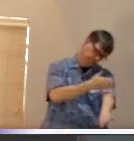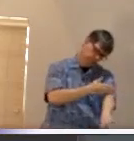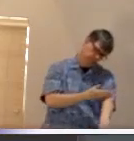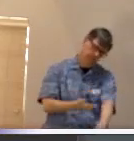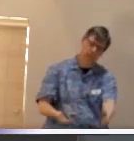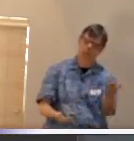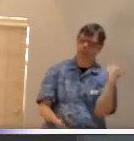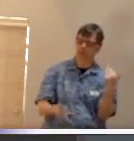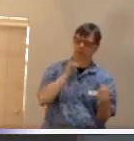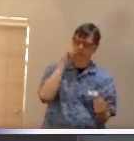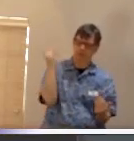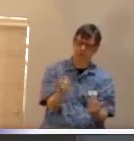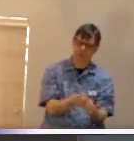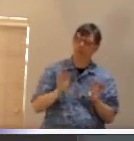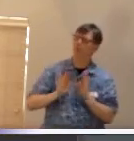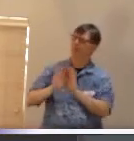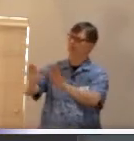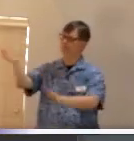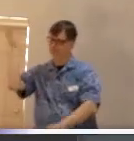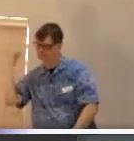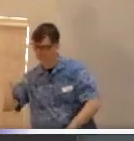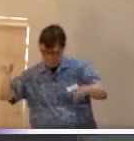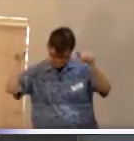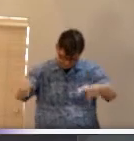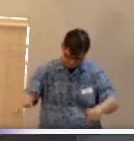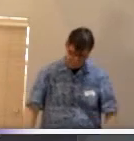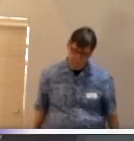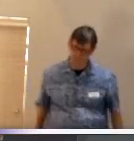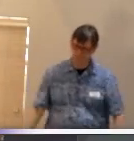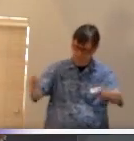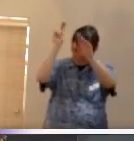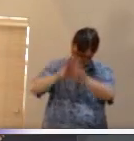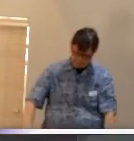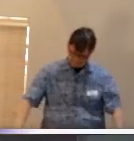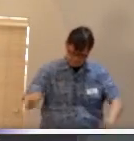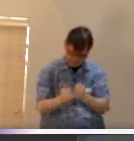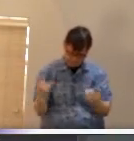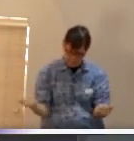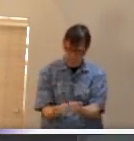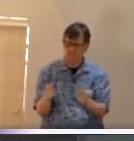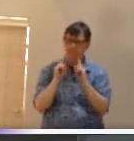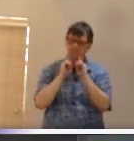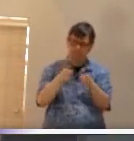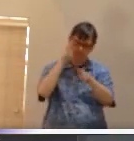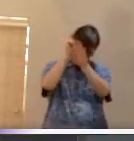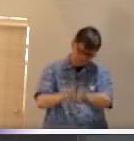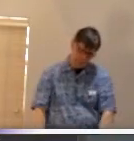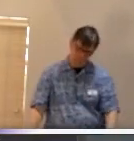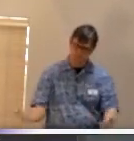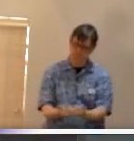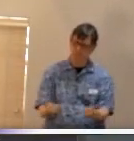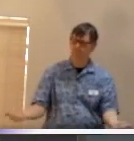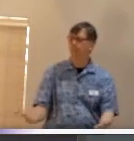back to that place. And it's a breaking habit. We talked about that, breaking a habit